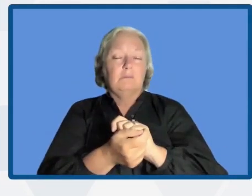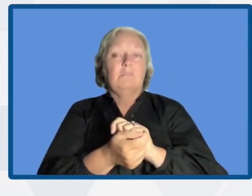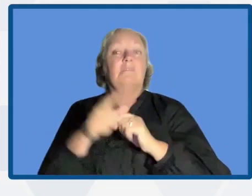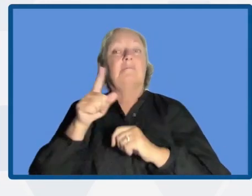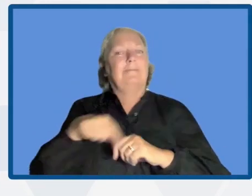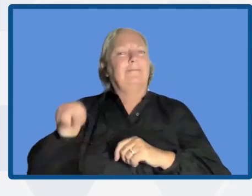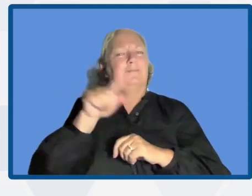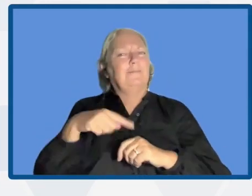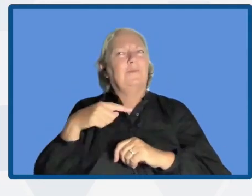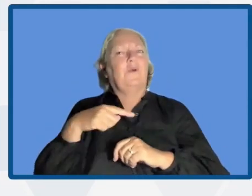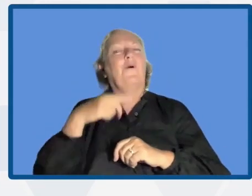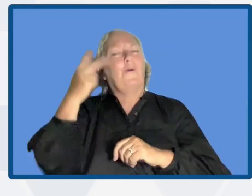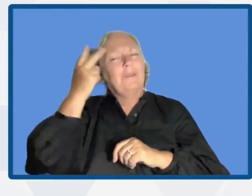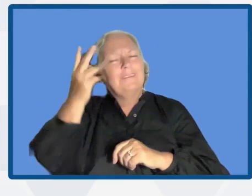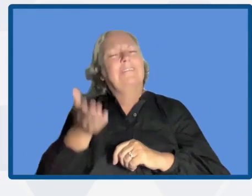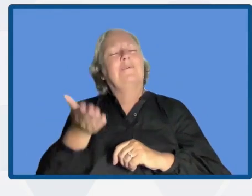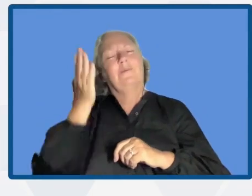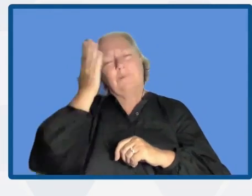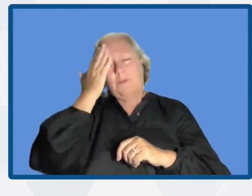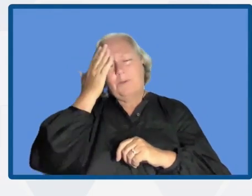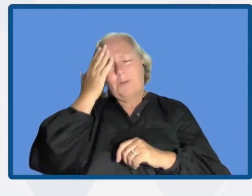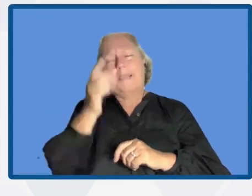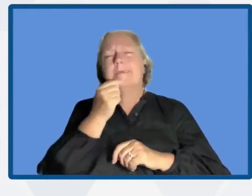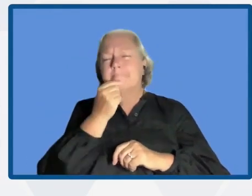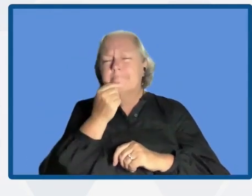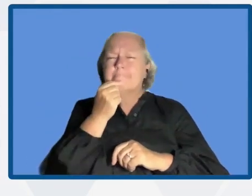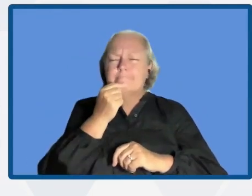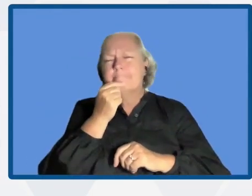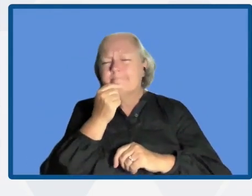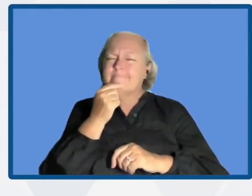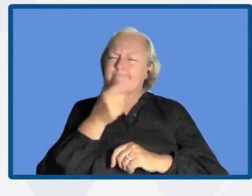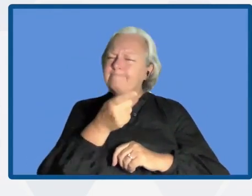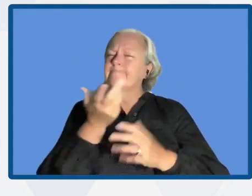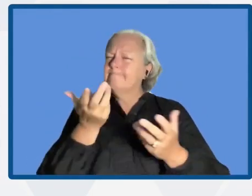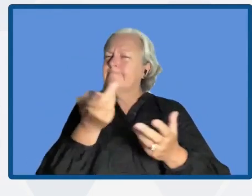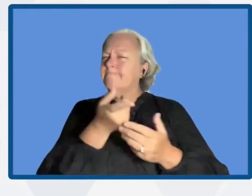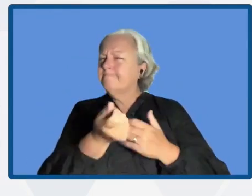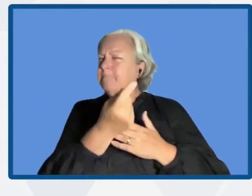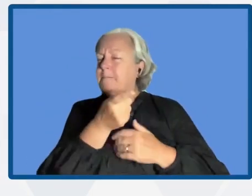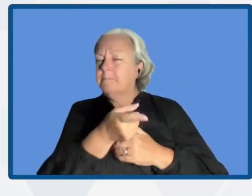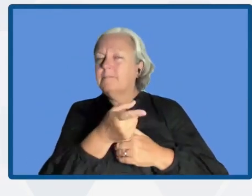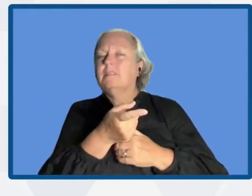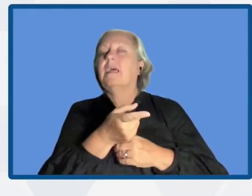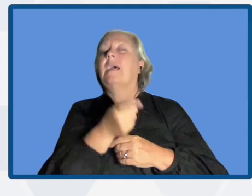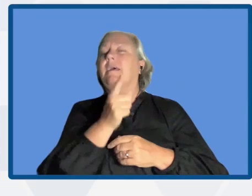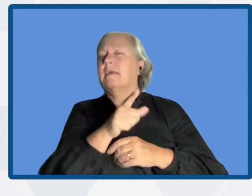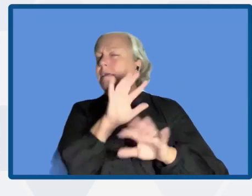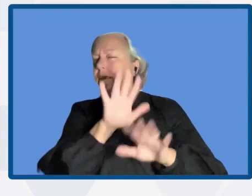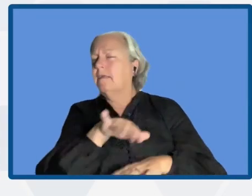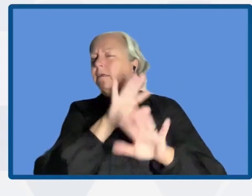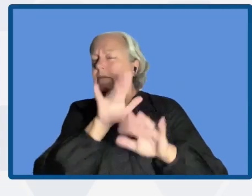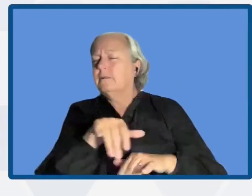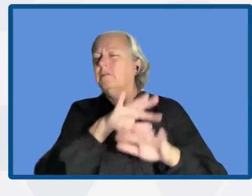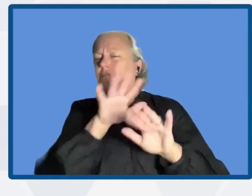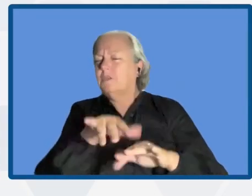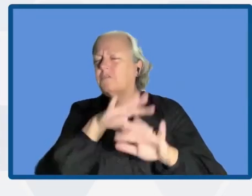that they can realize that something is going on, that is exceeding the type of rain they are used to.